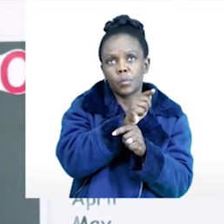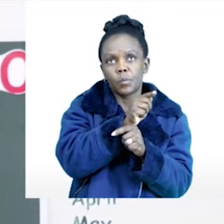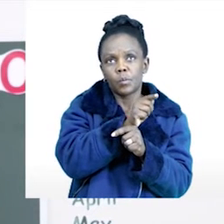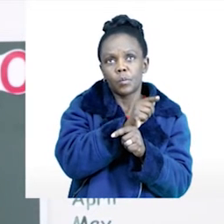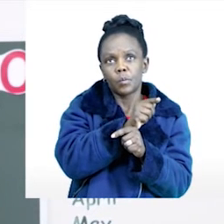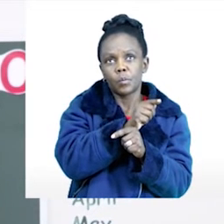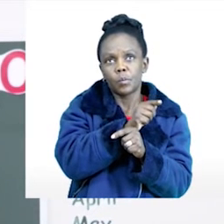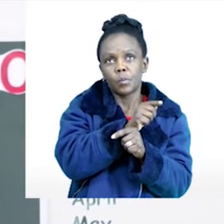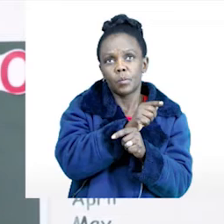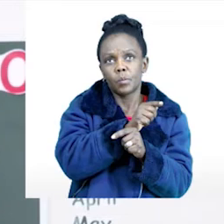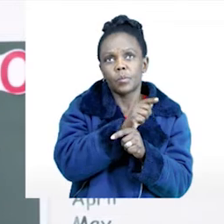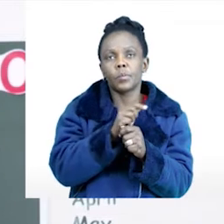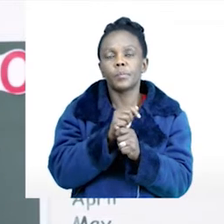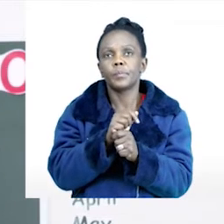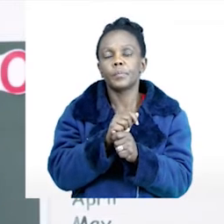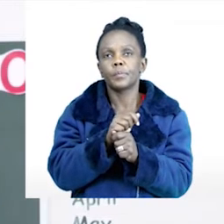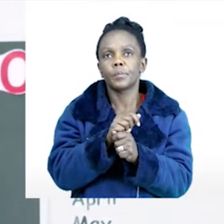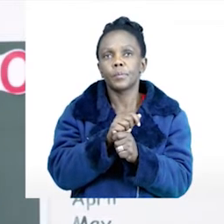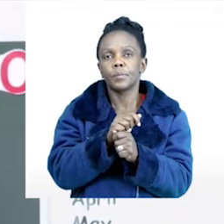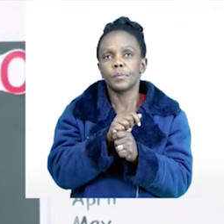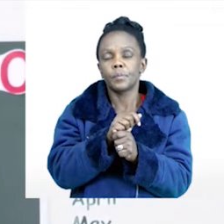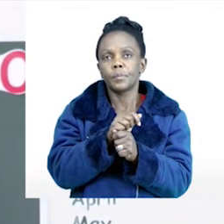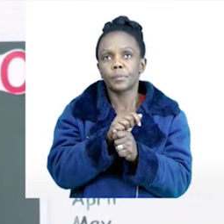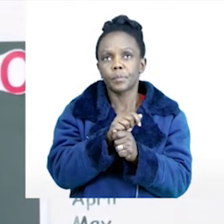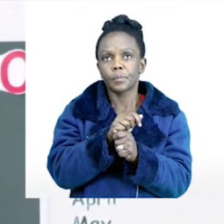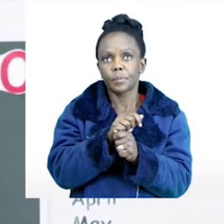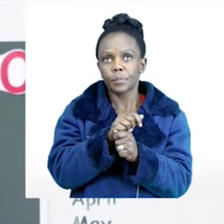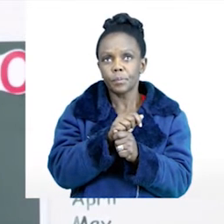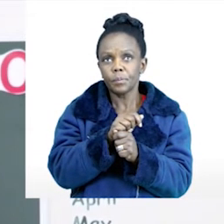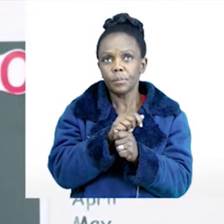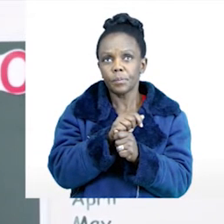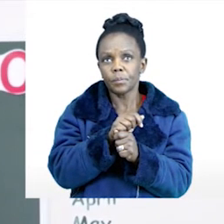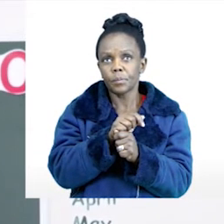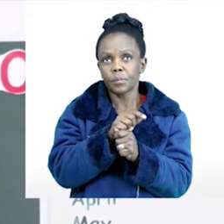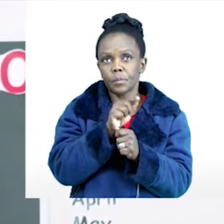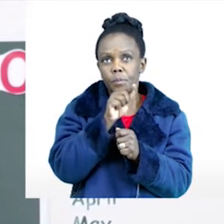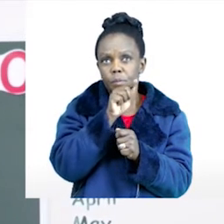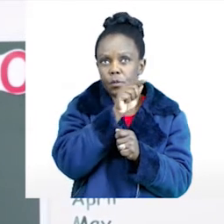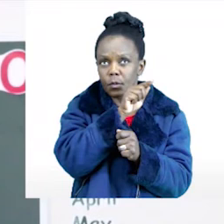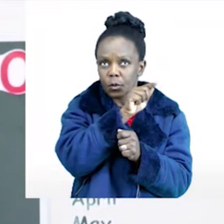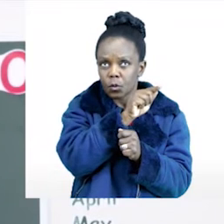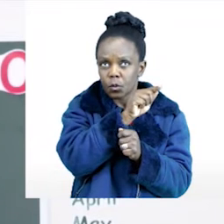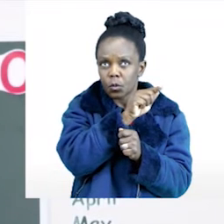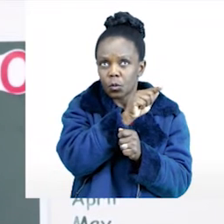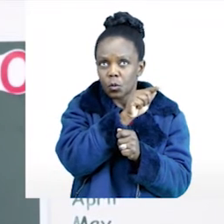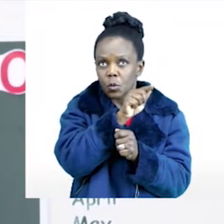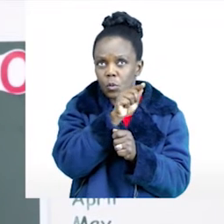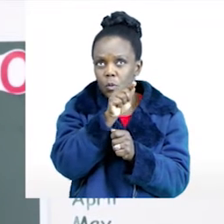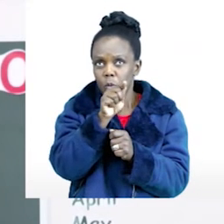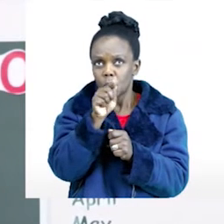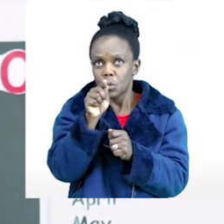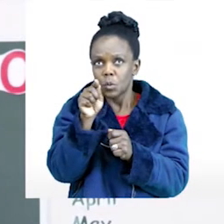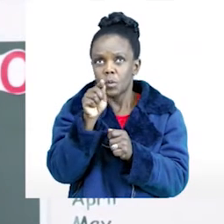you are connecting the dots. The next dot that needs to be connected is on the side, just